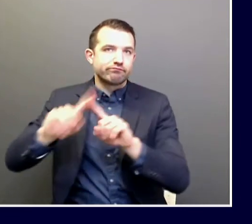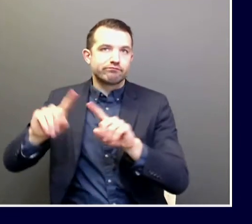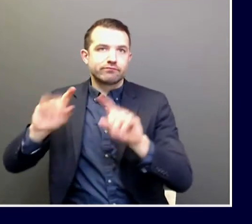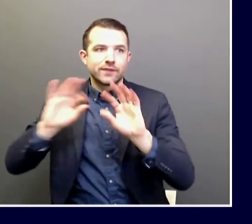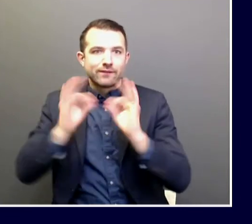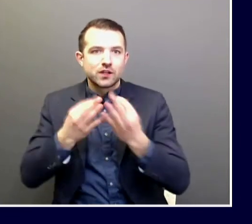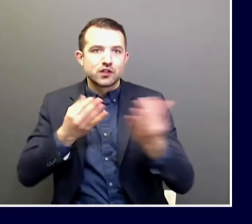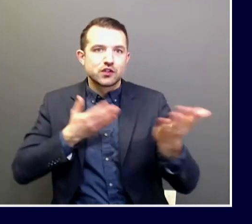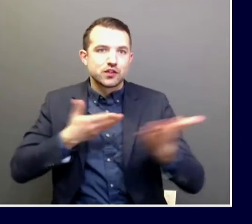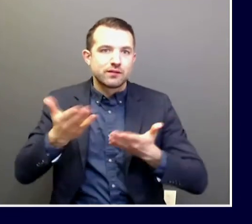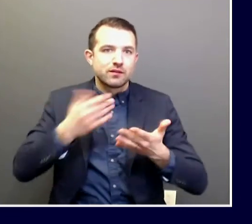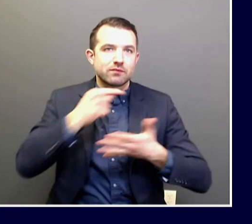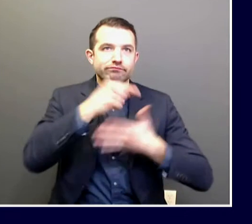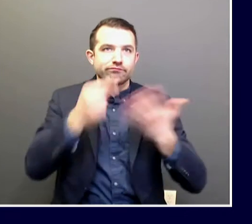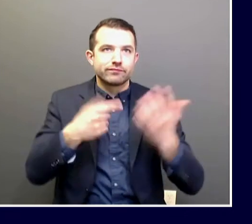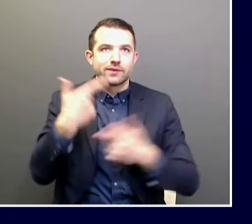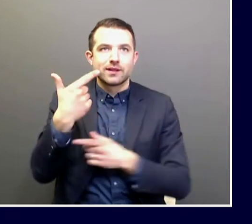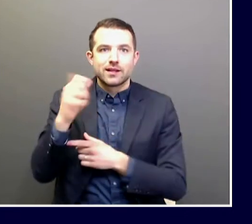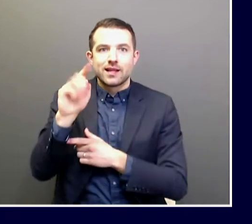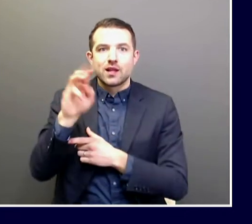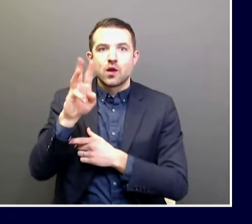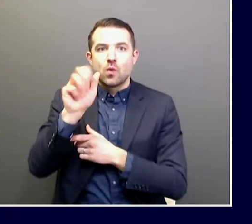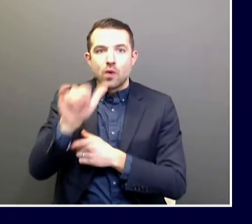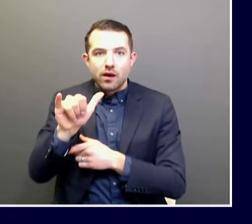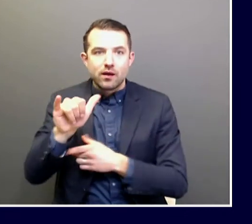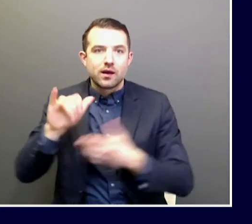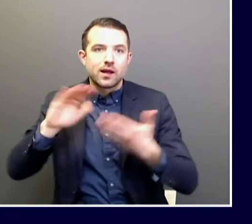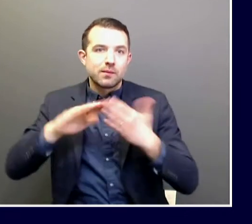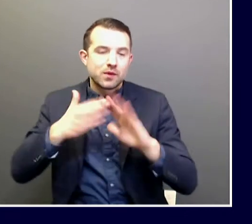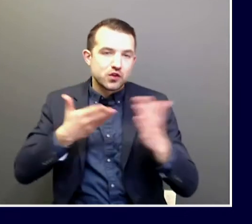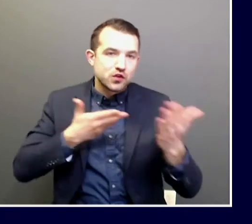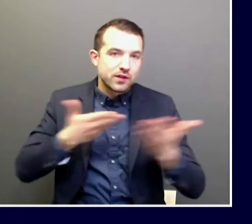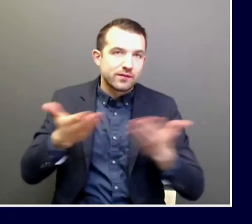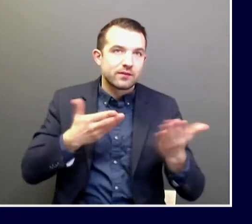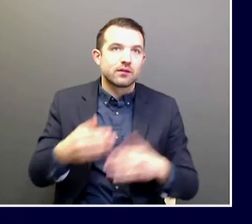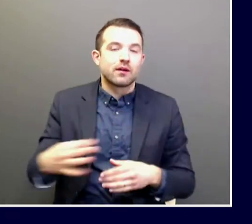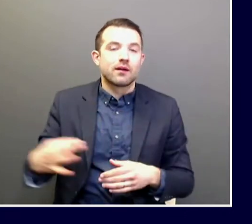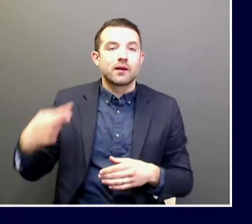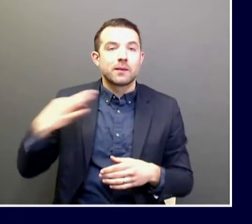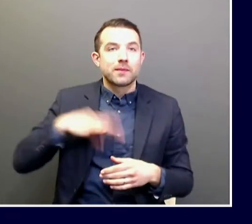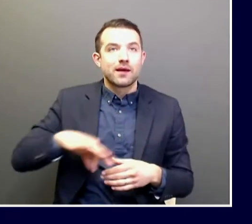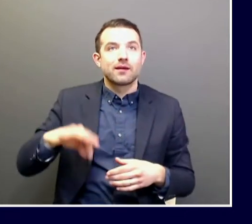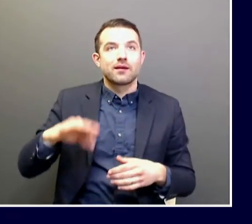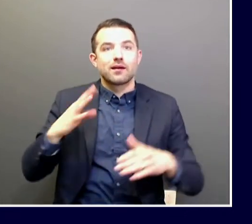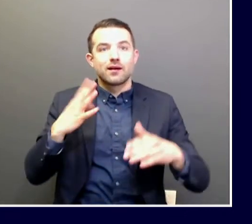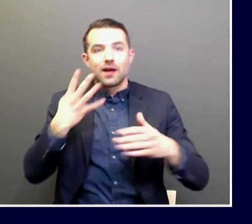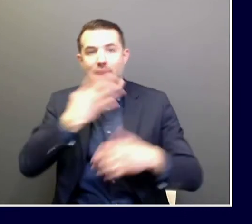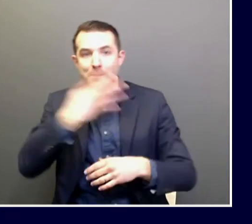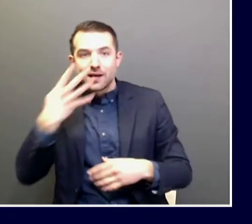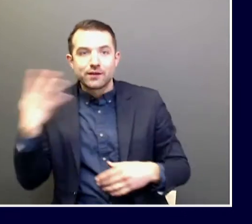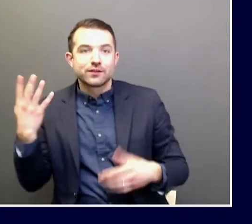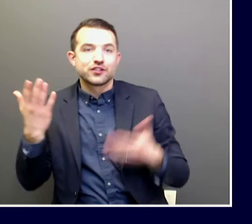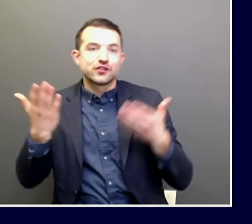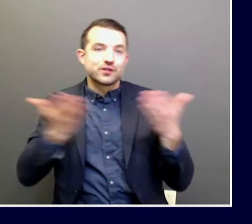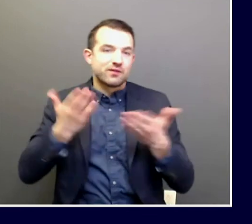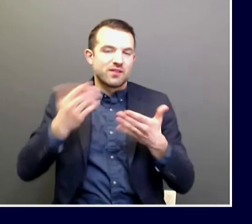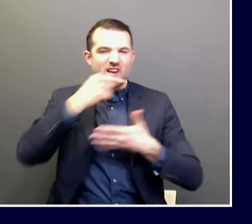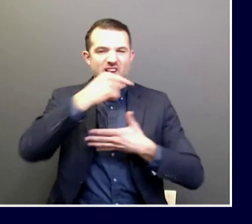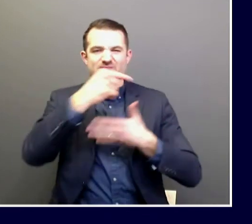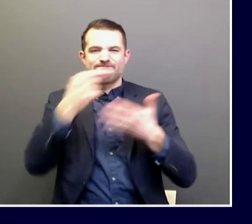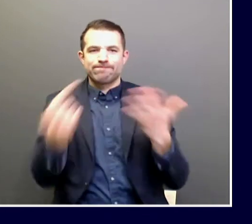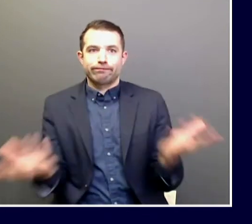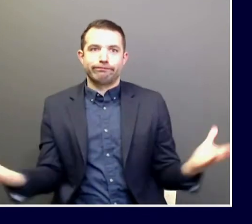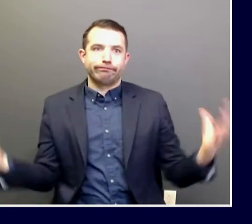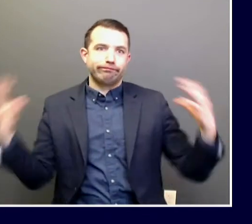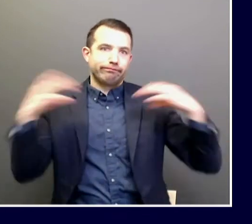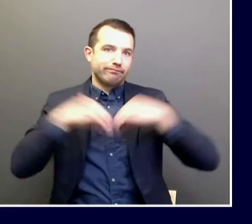Services, and the Maine Immigrant Refugee Services. We know that testing has been a challenge, and we hope that these additional